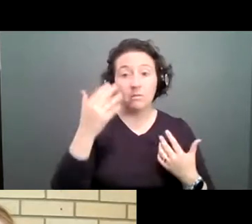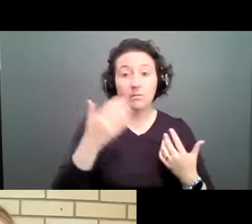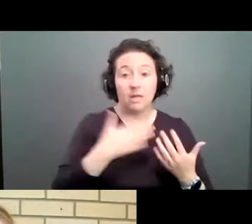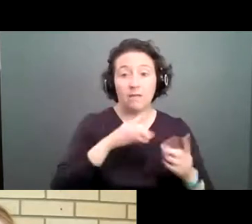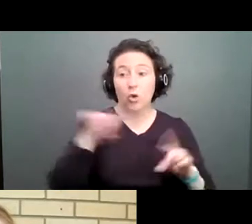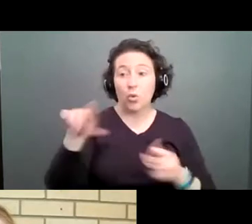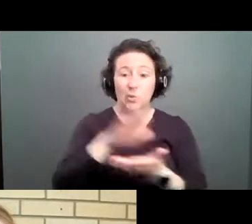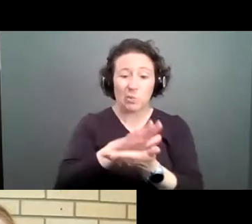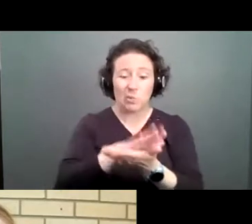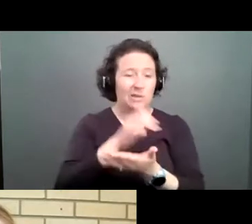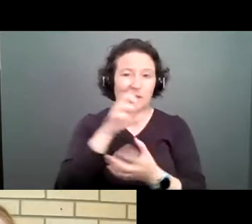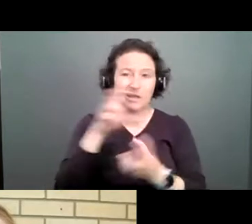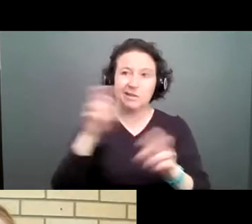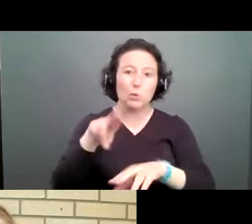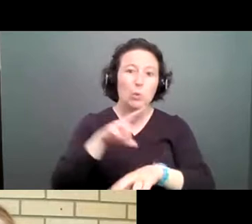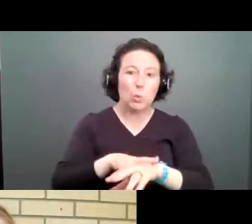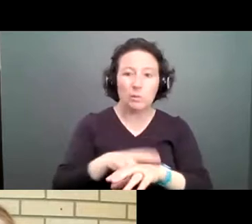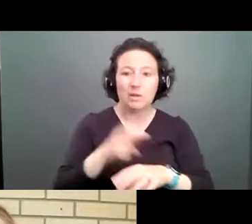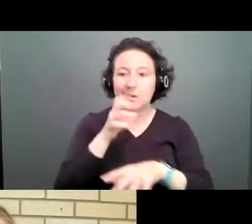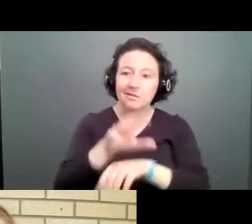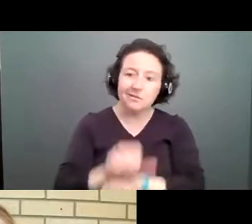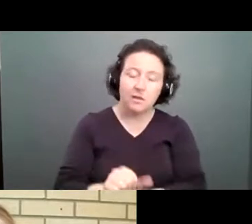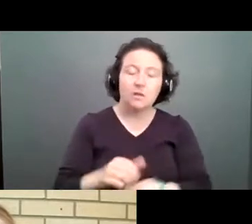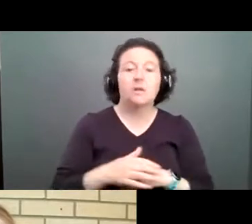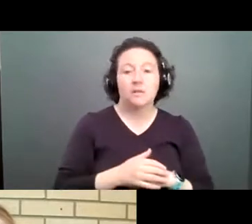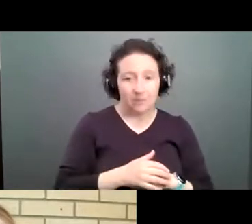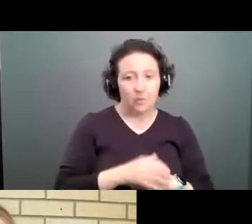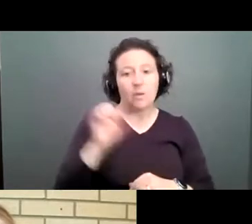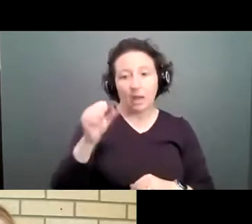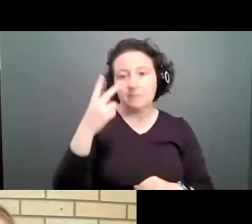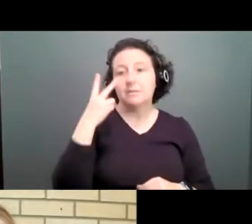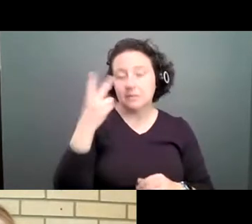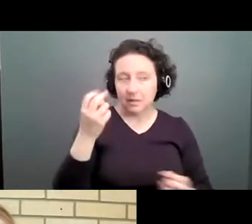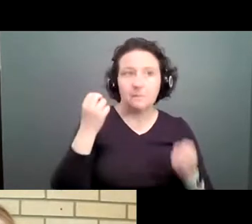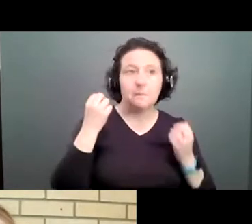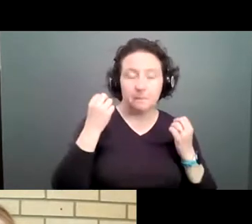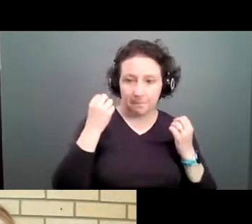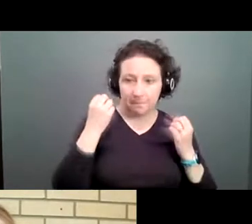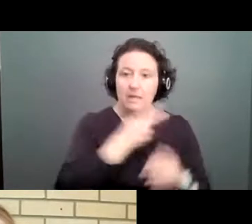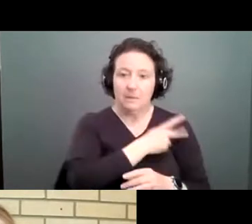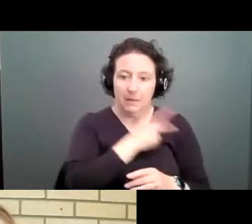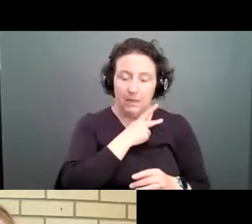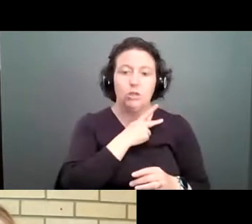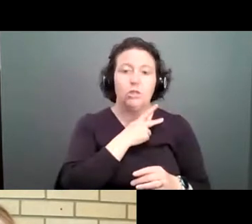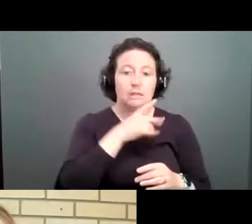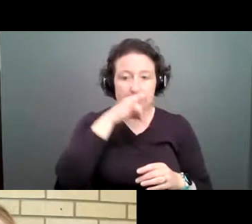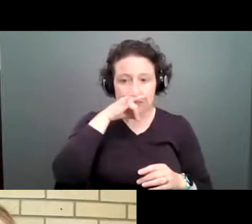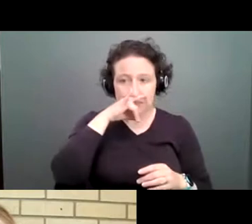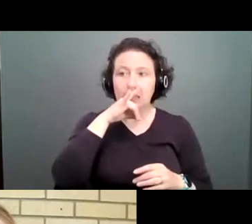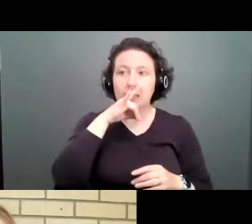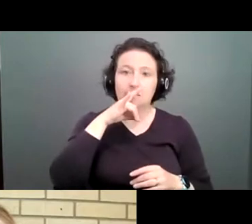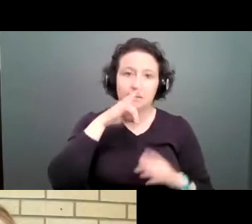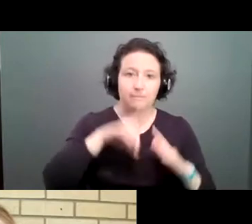feel normal like it used to in the past. So definitely we have been seeing a lot of kids coming in with